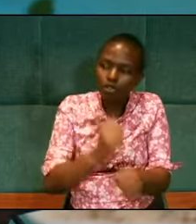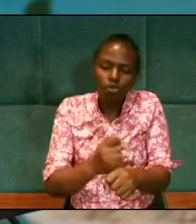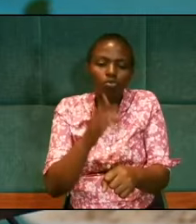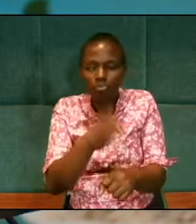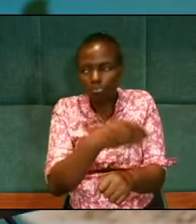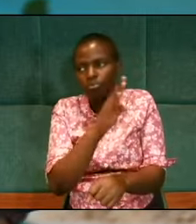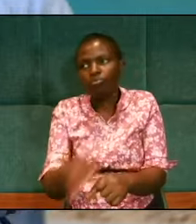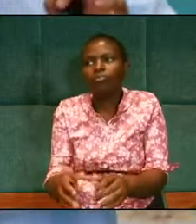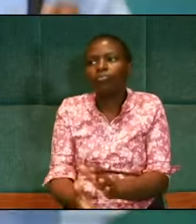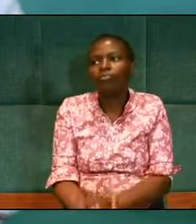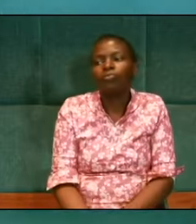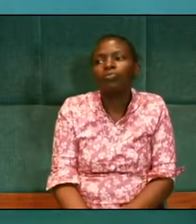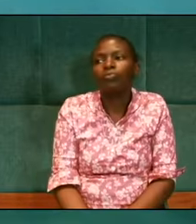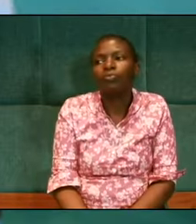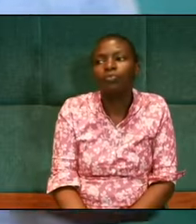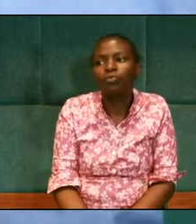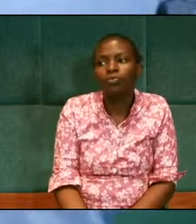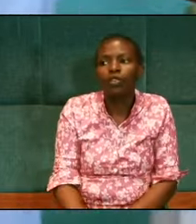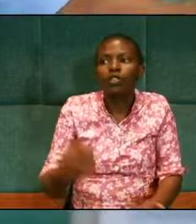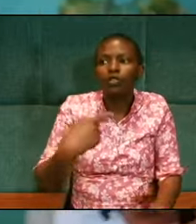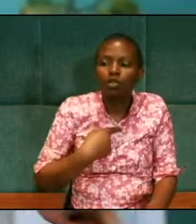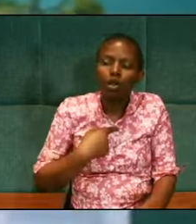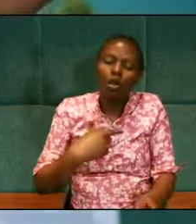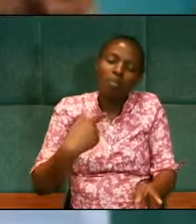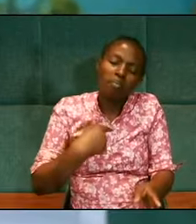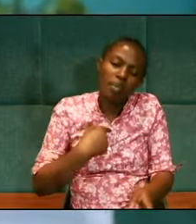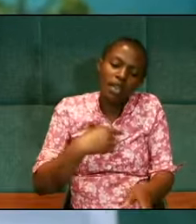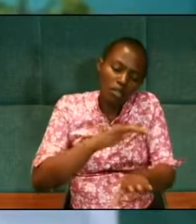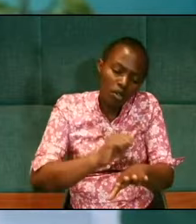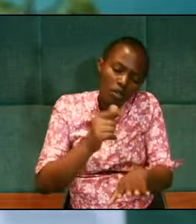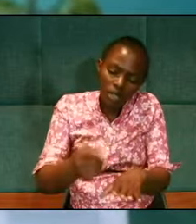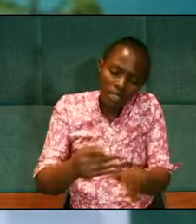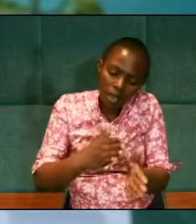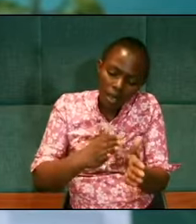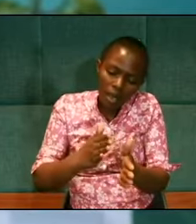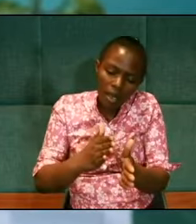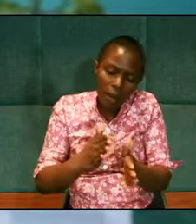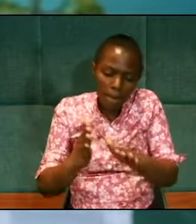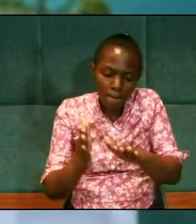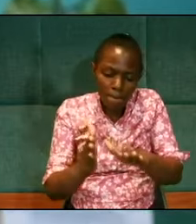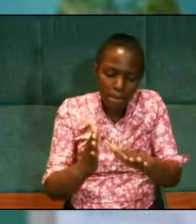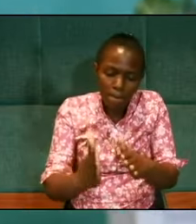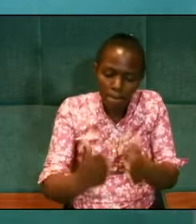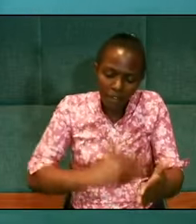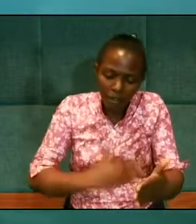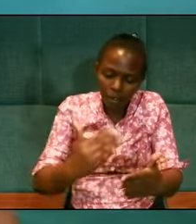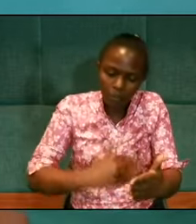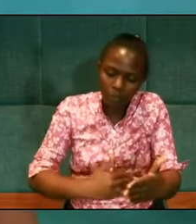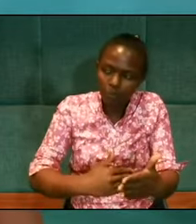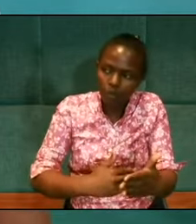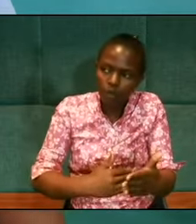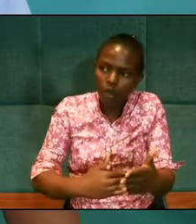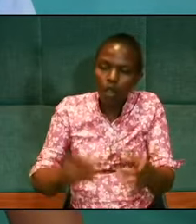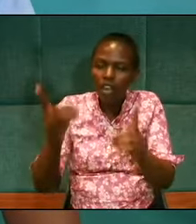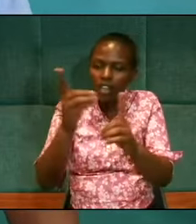Look at verse 10. So I call this the pre-courtship preparation. Parents are involved.